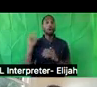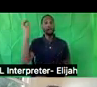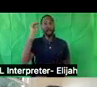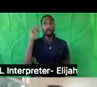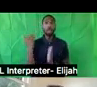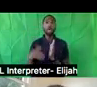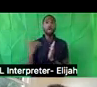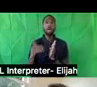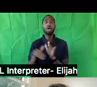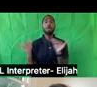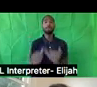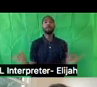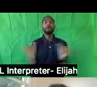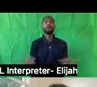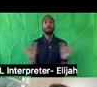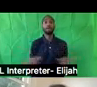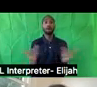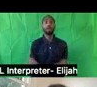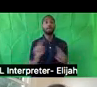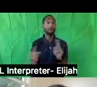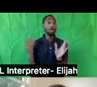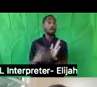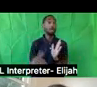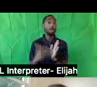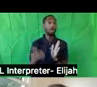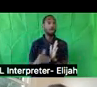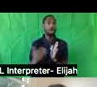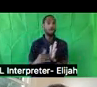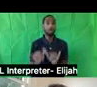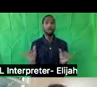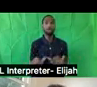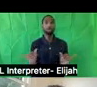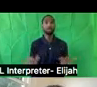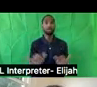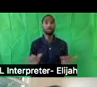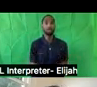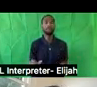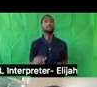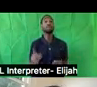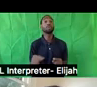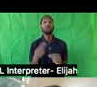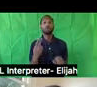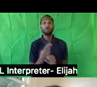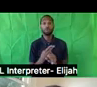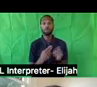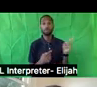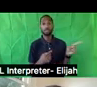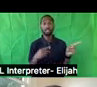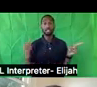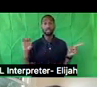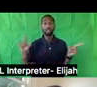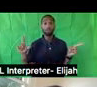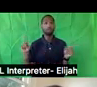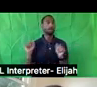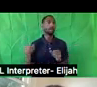or you just keep replaying the same thing. So when do we use it? This is a tool that we can